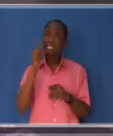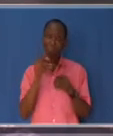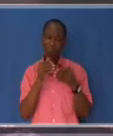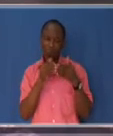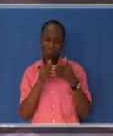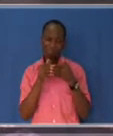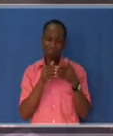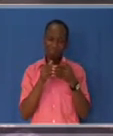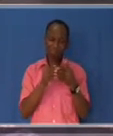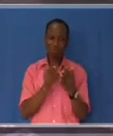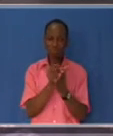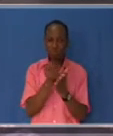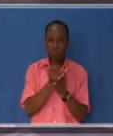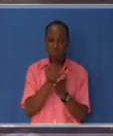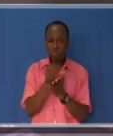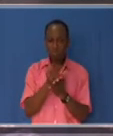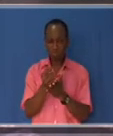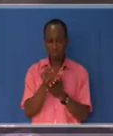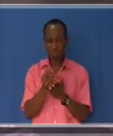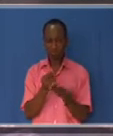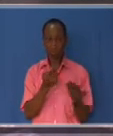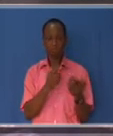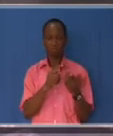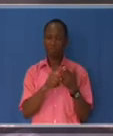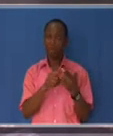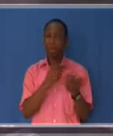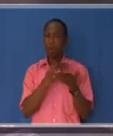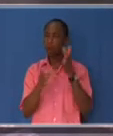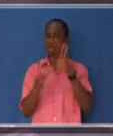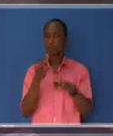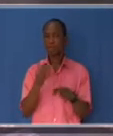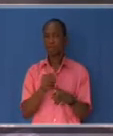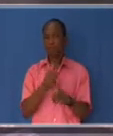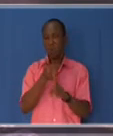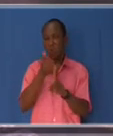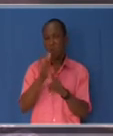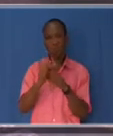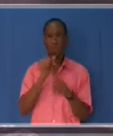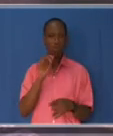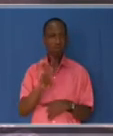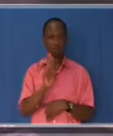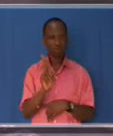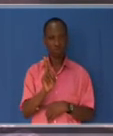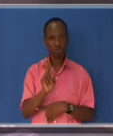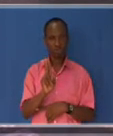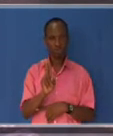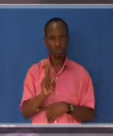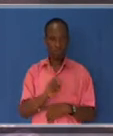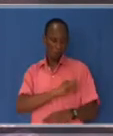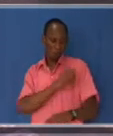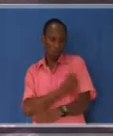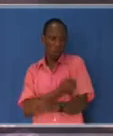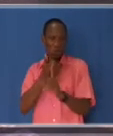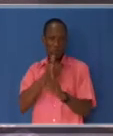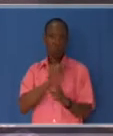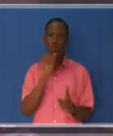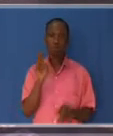all truth. For he will not speak out of his own authority or on his own